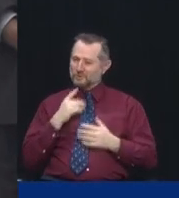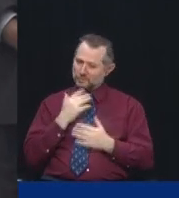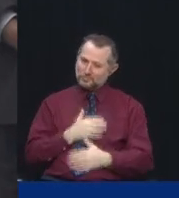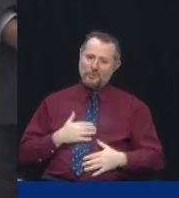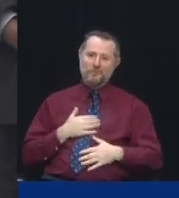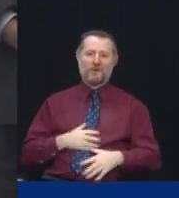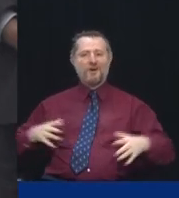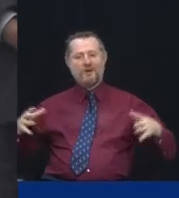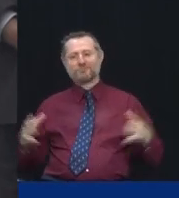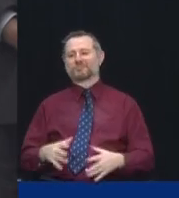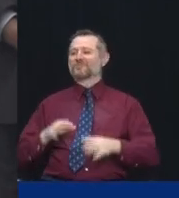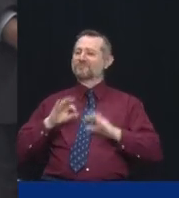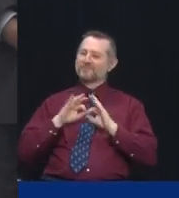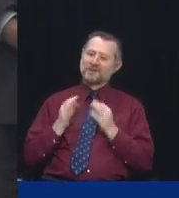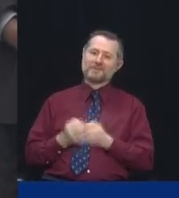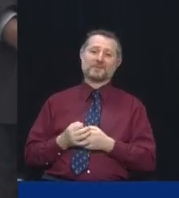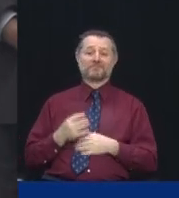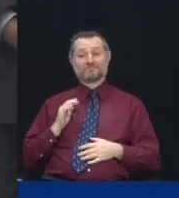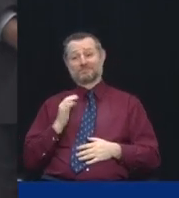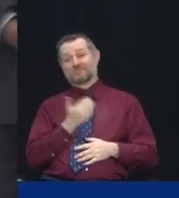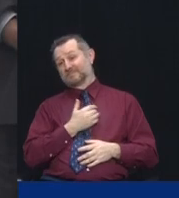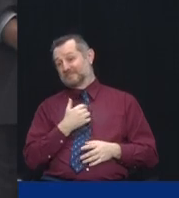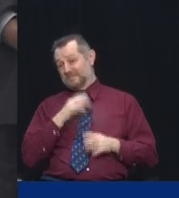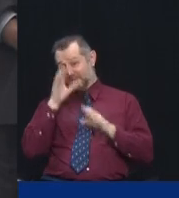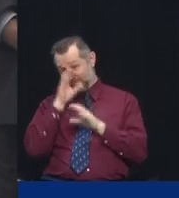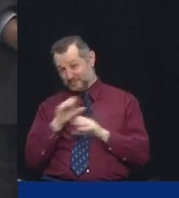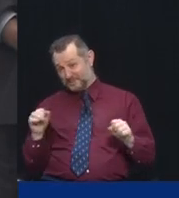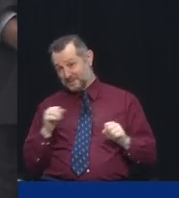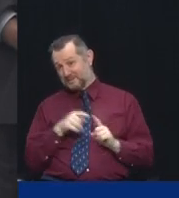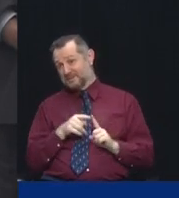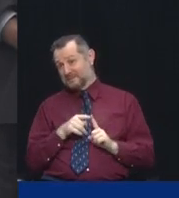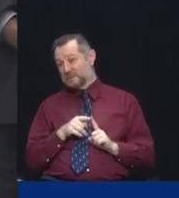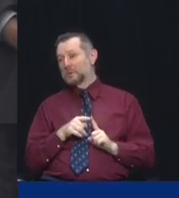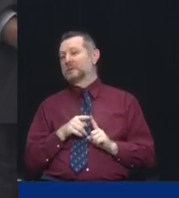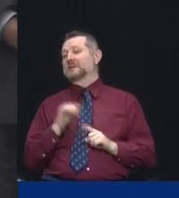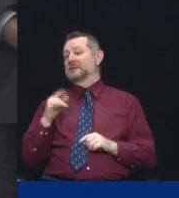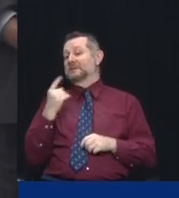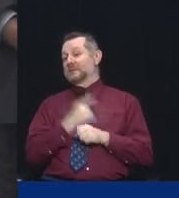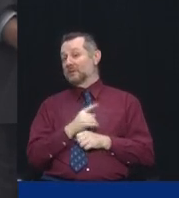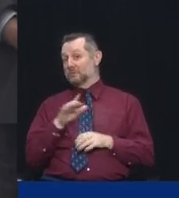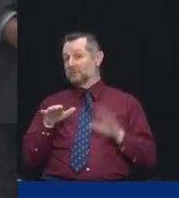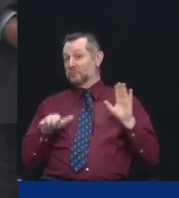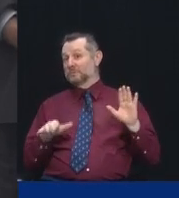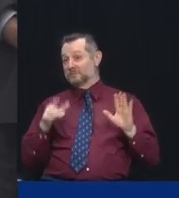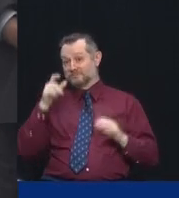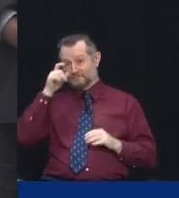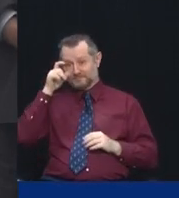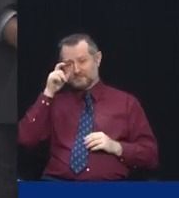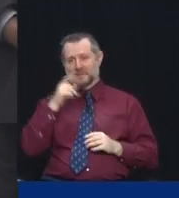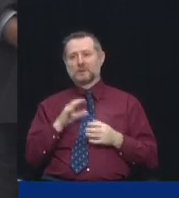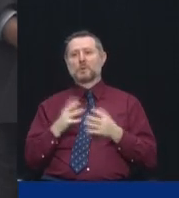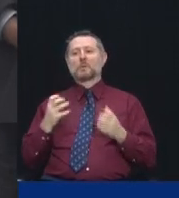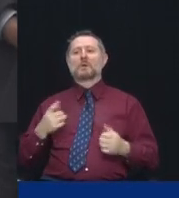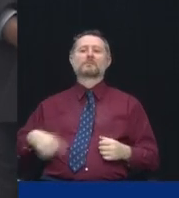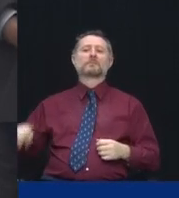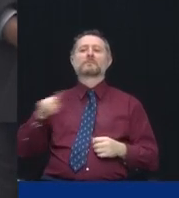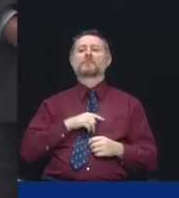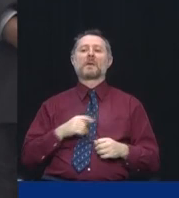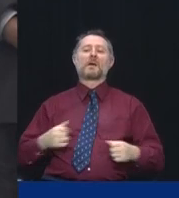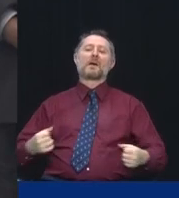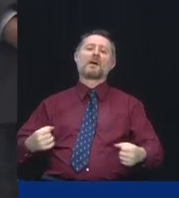Our president said this on the day that he was sworn in, that he would like to see us be able to hug our relatives on the 4th of